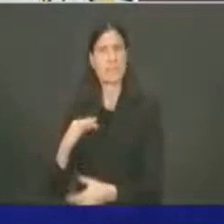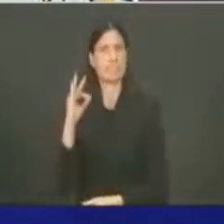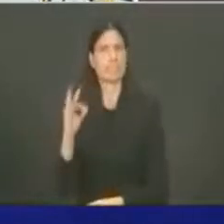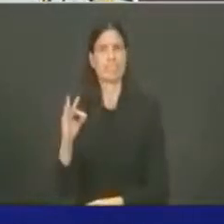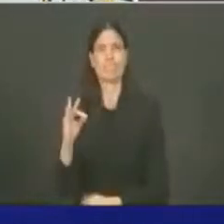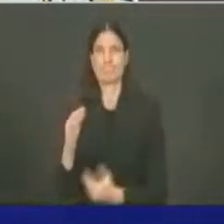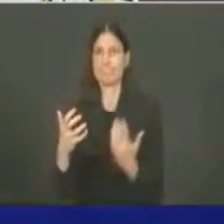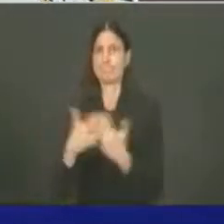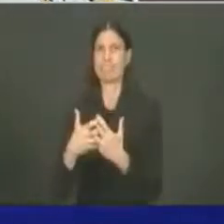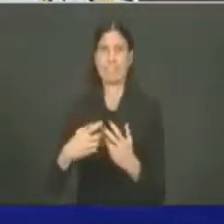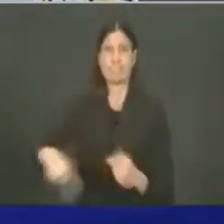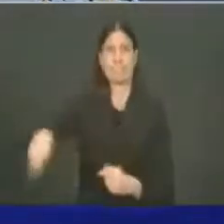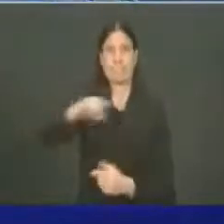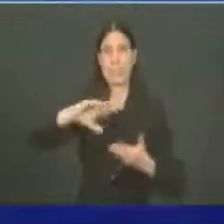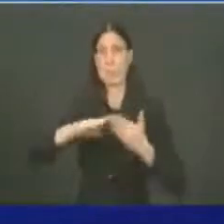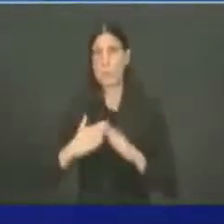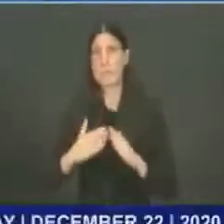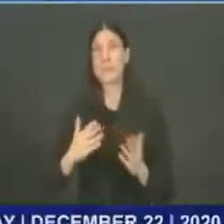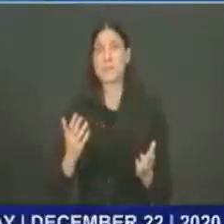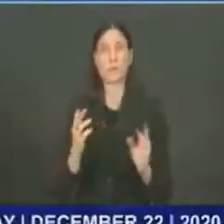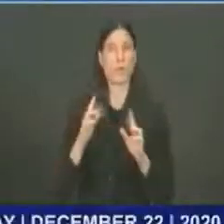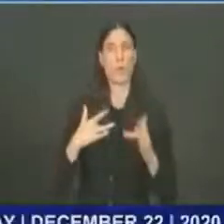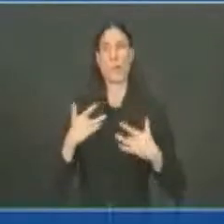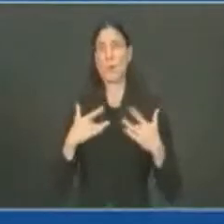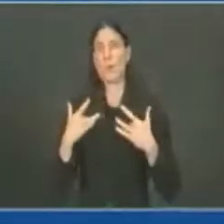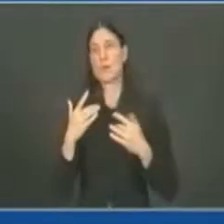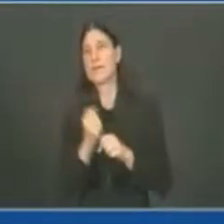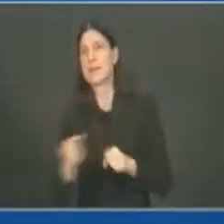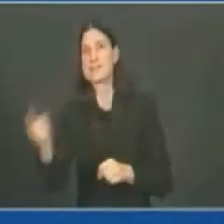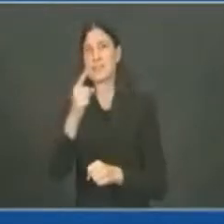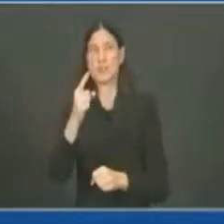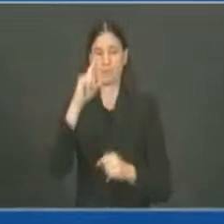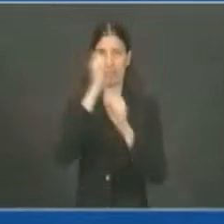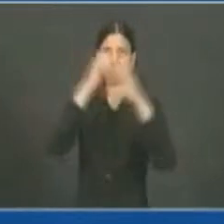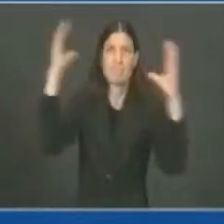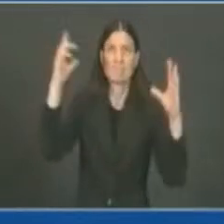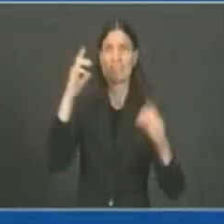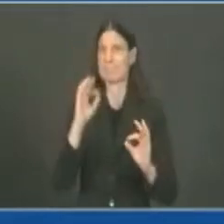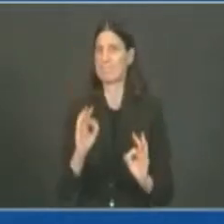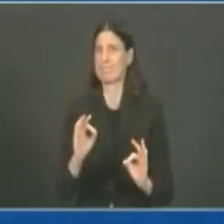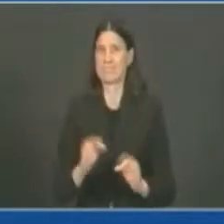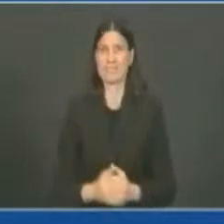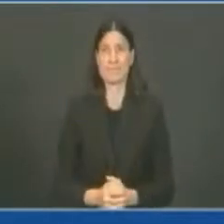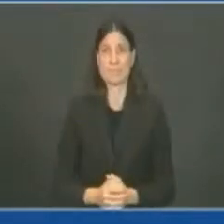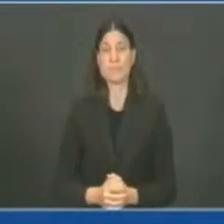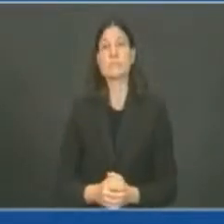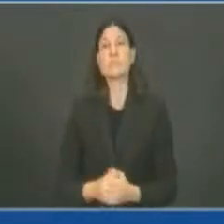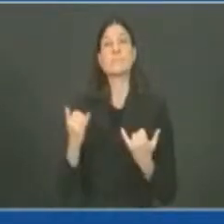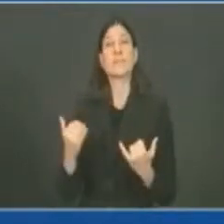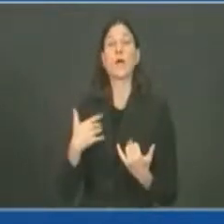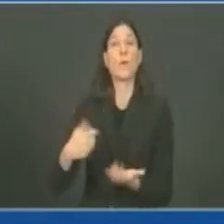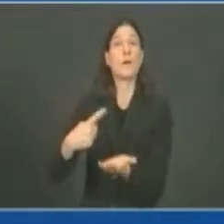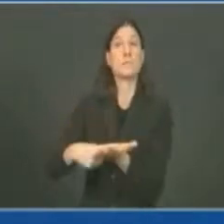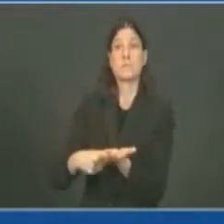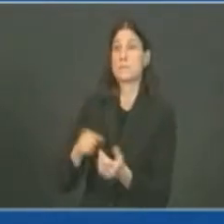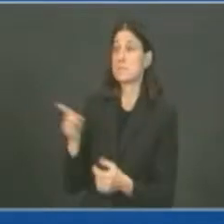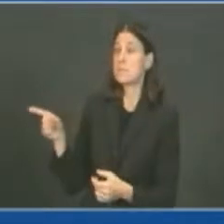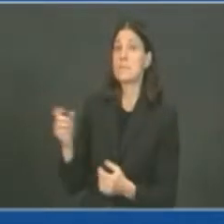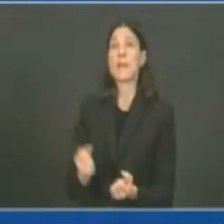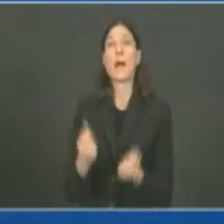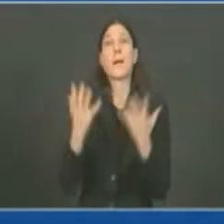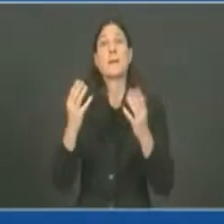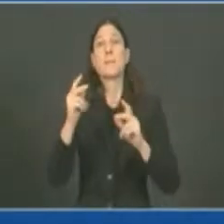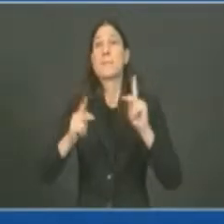that gives me hope and relief is the percent positive rate. I